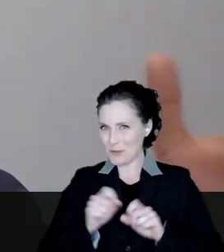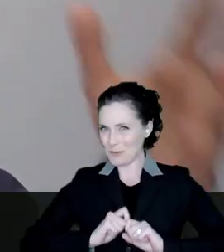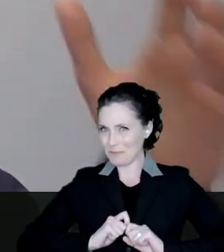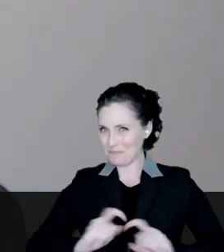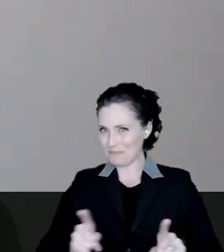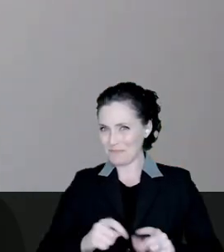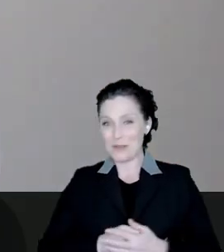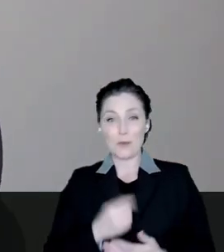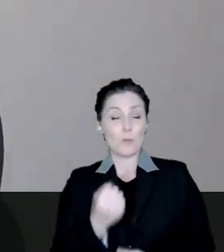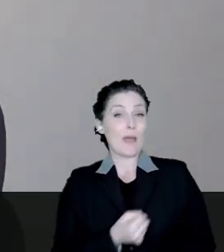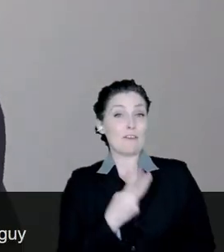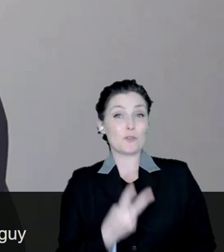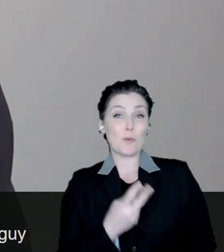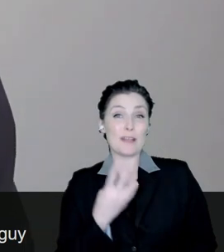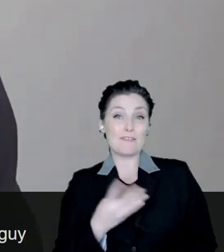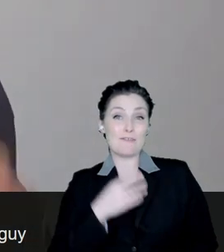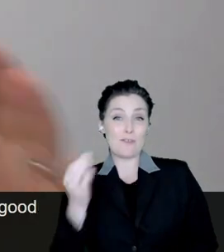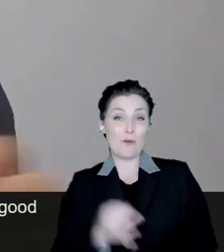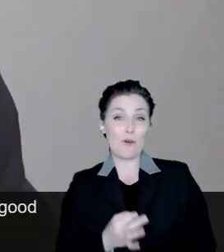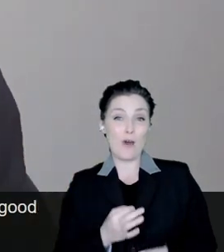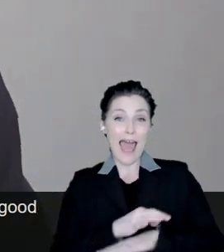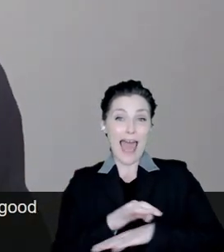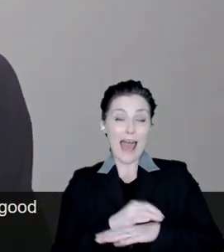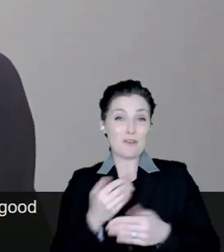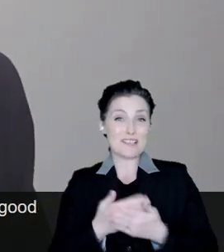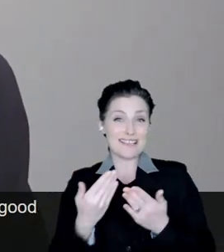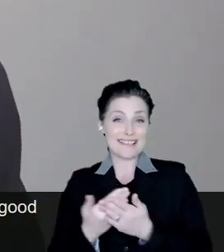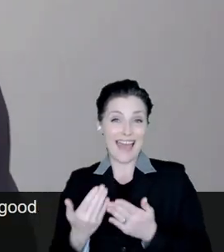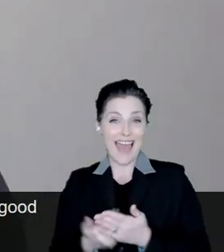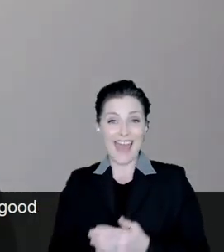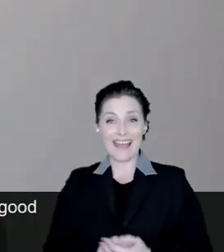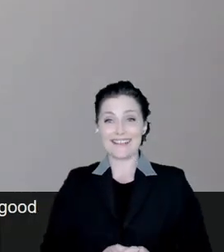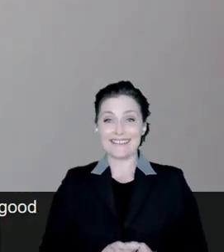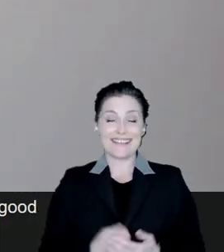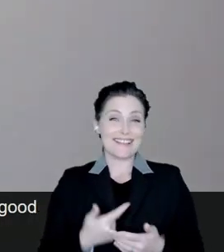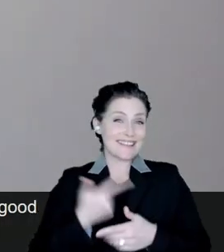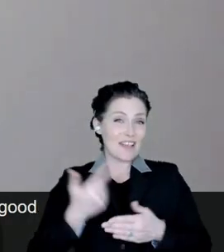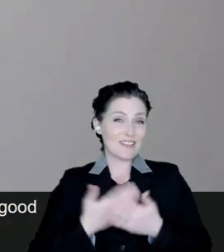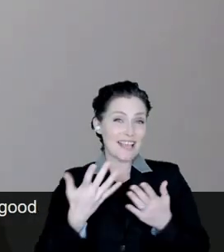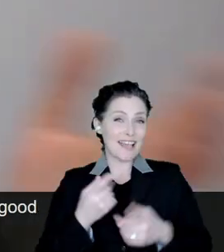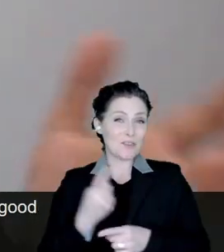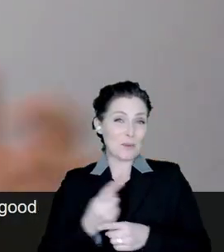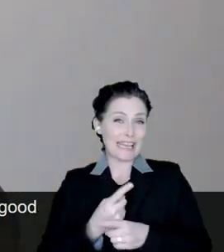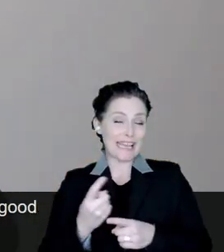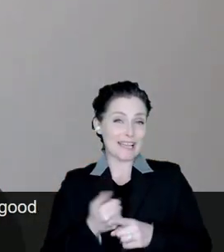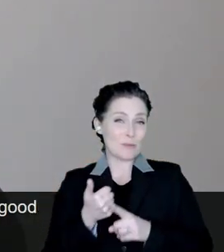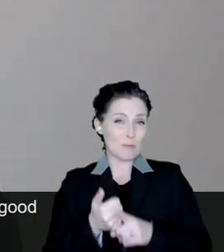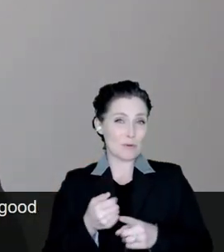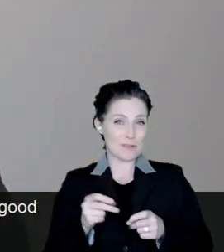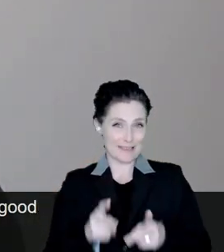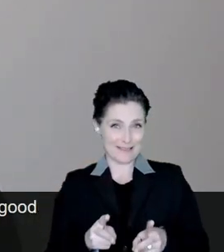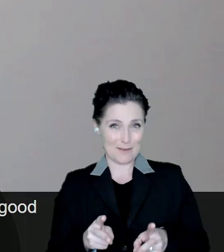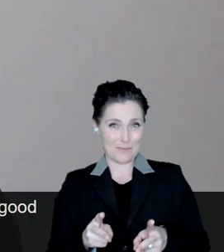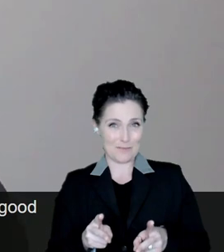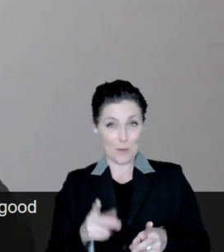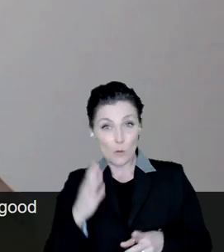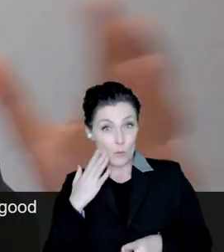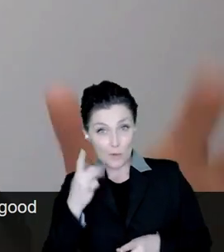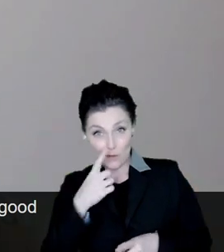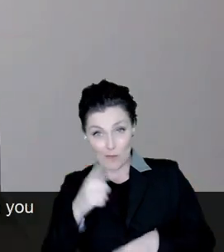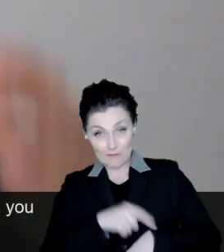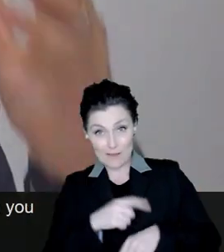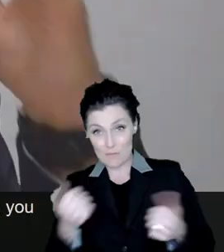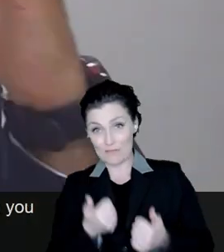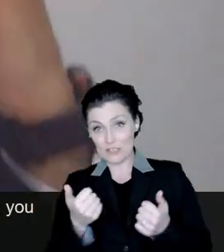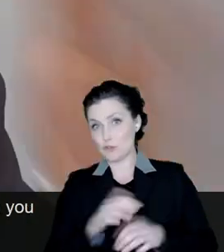hours a day, 7 days a week support system for businesses across London. When you get a chance, when we've finished, and you're not watching the